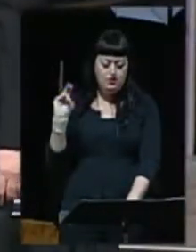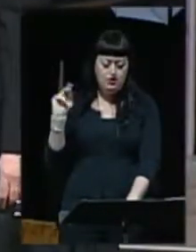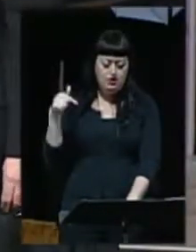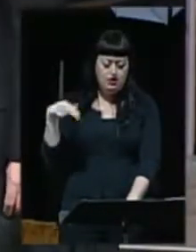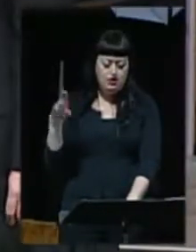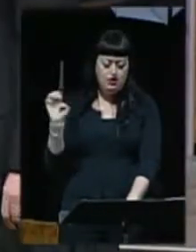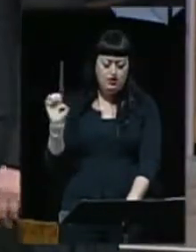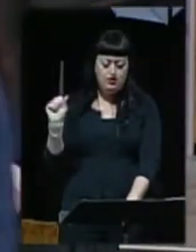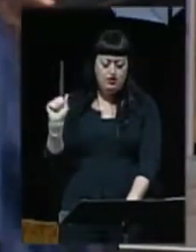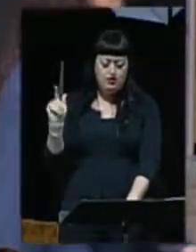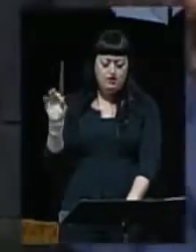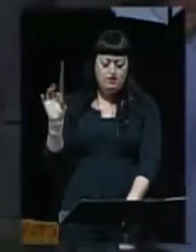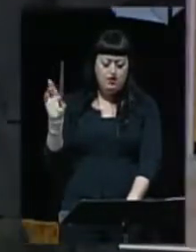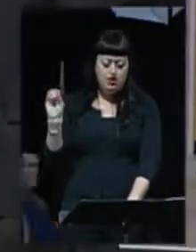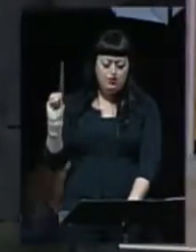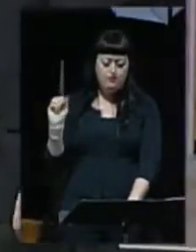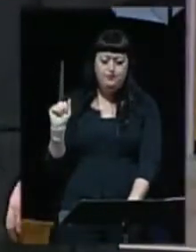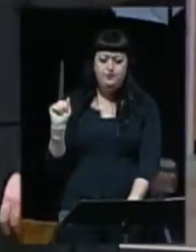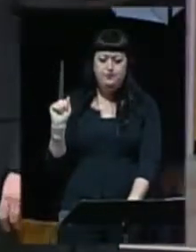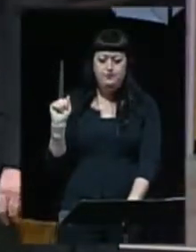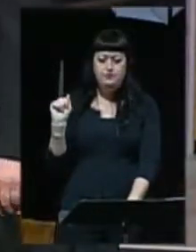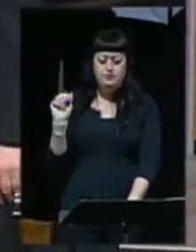Dominique Alfaro.